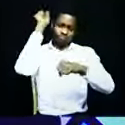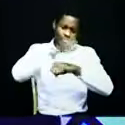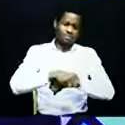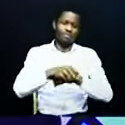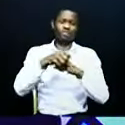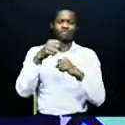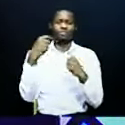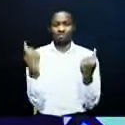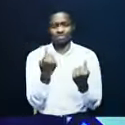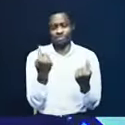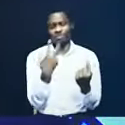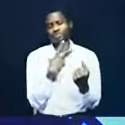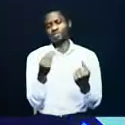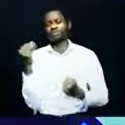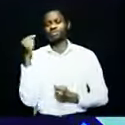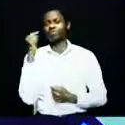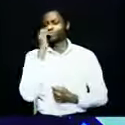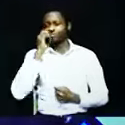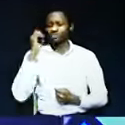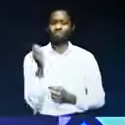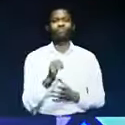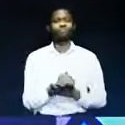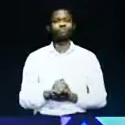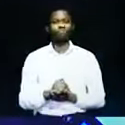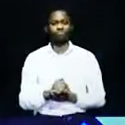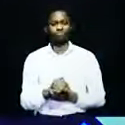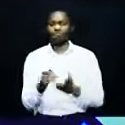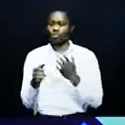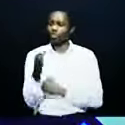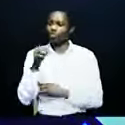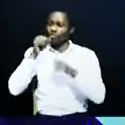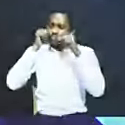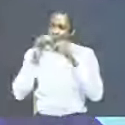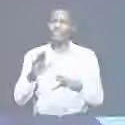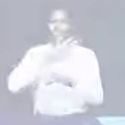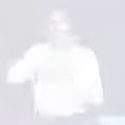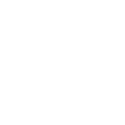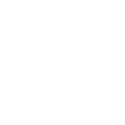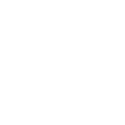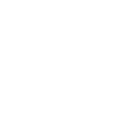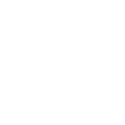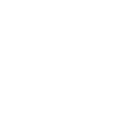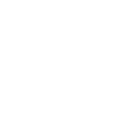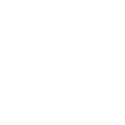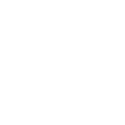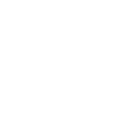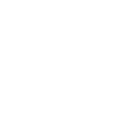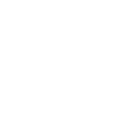evil. So God bless all of us.